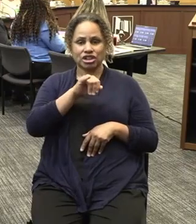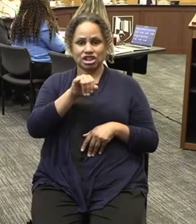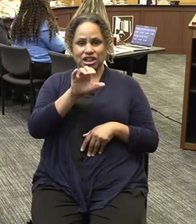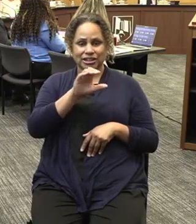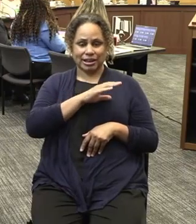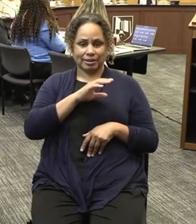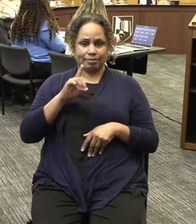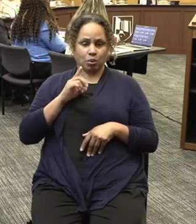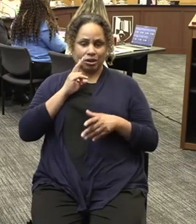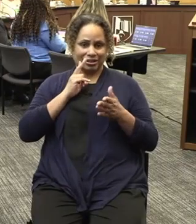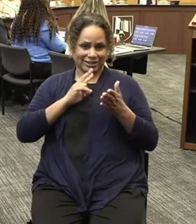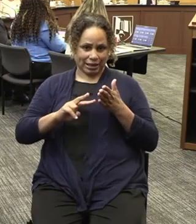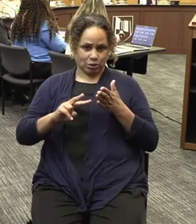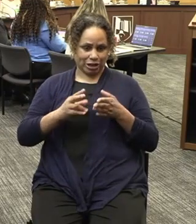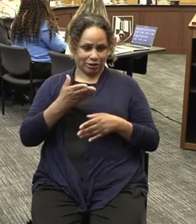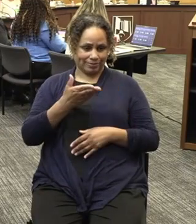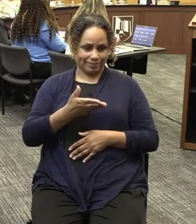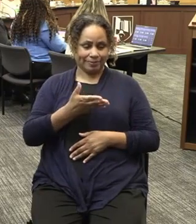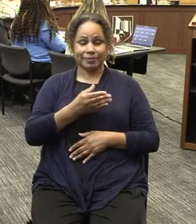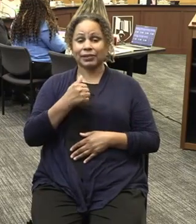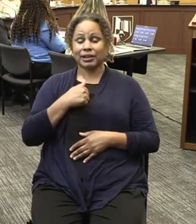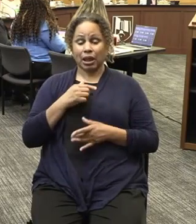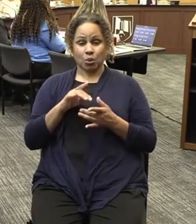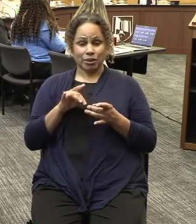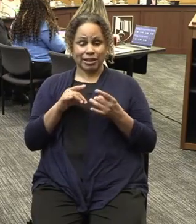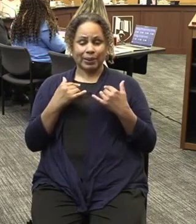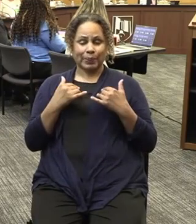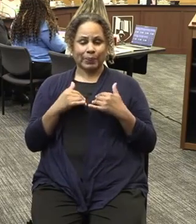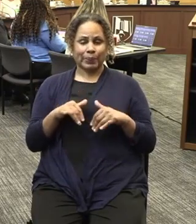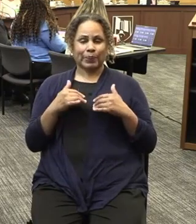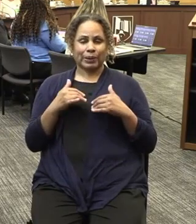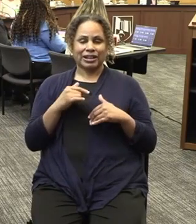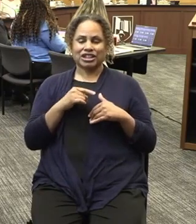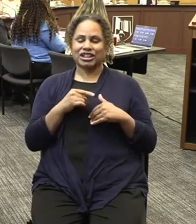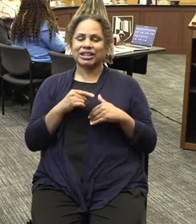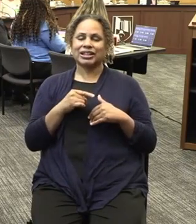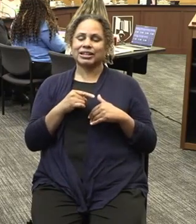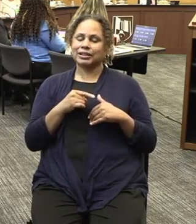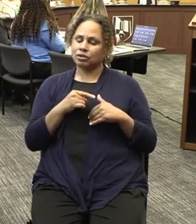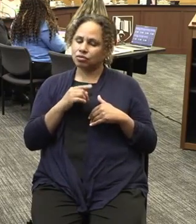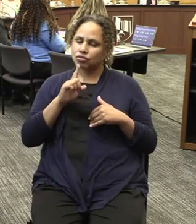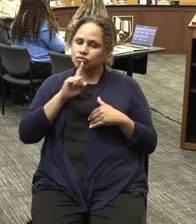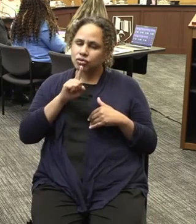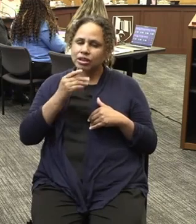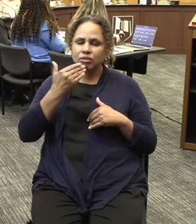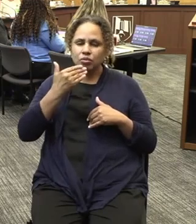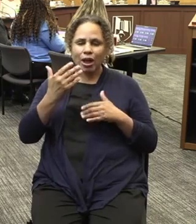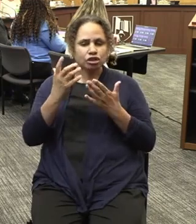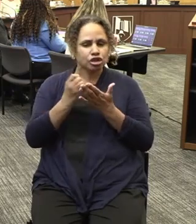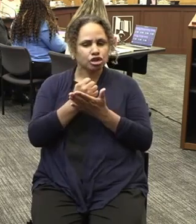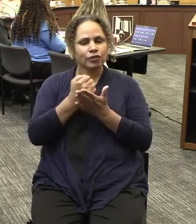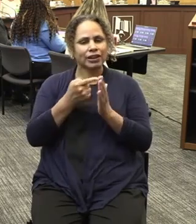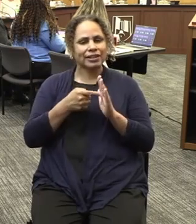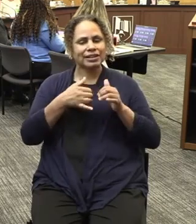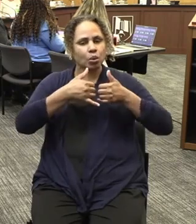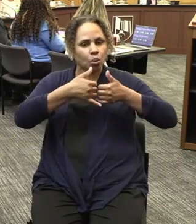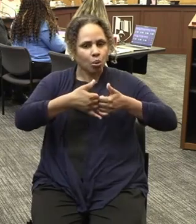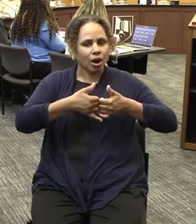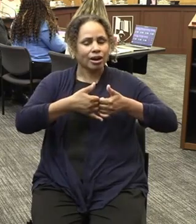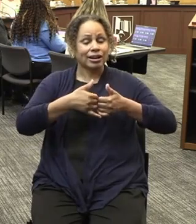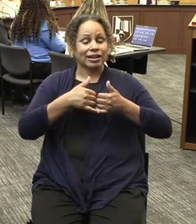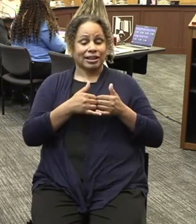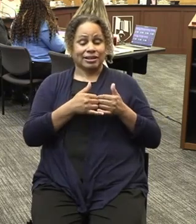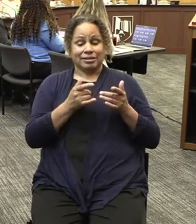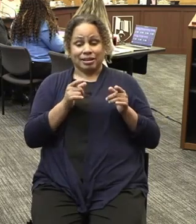Board Secretary. And I will say she is definitely well deserving of this, because as soon as I forget